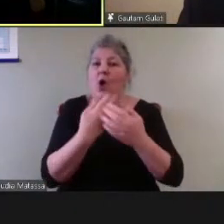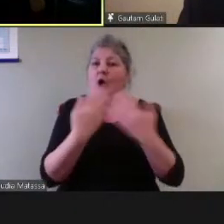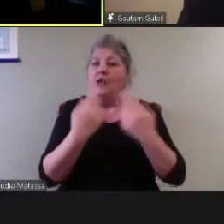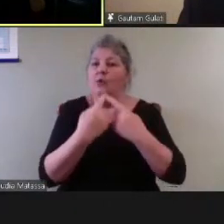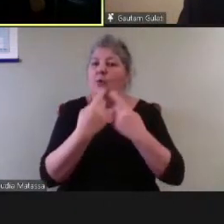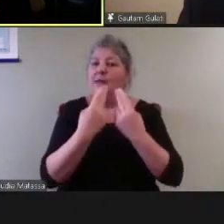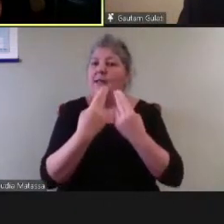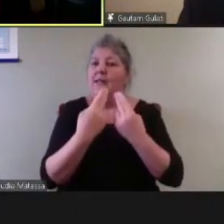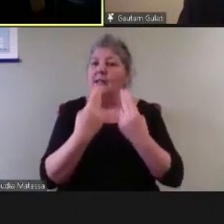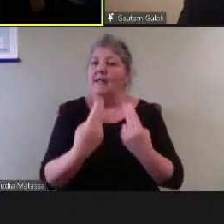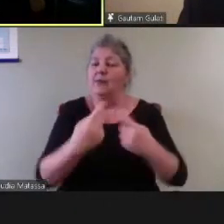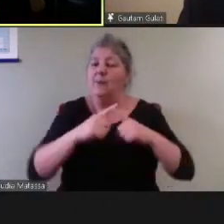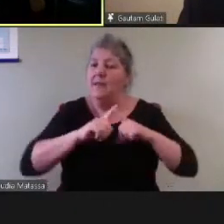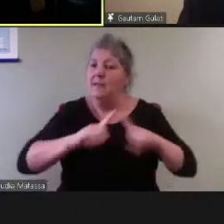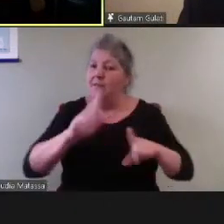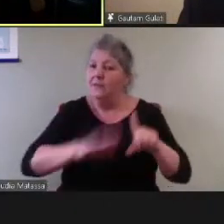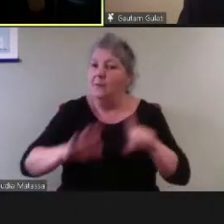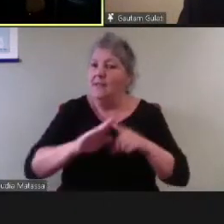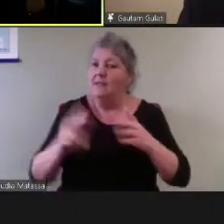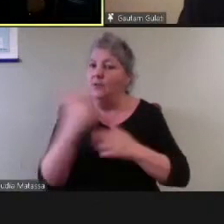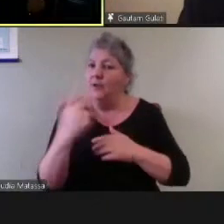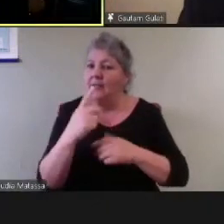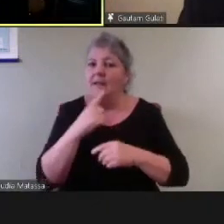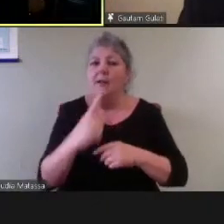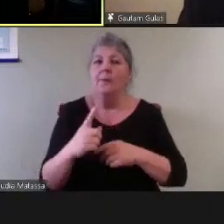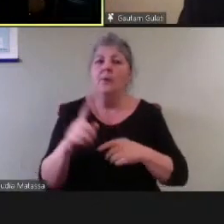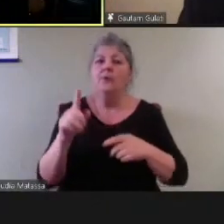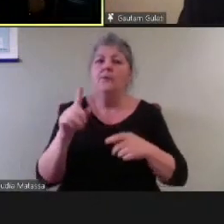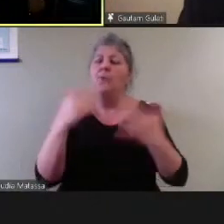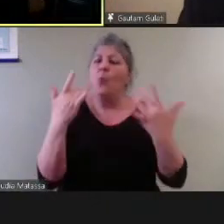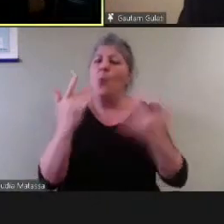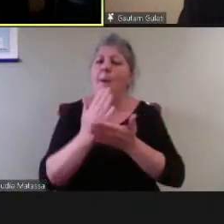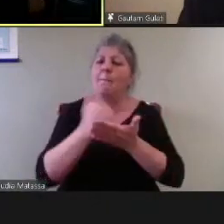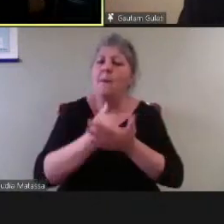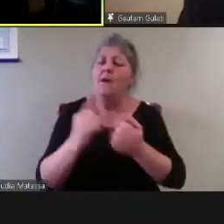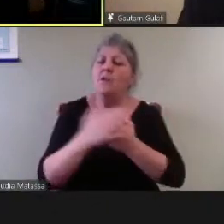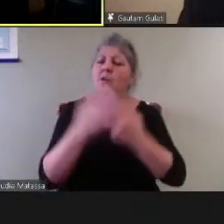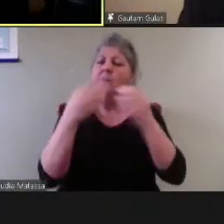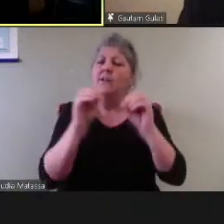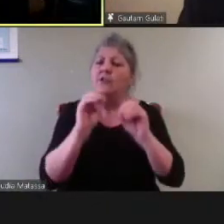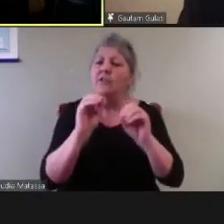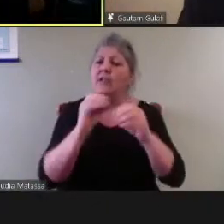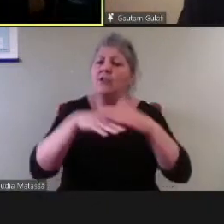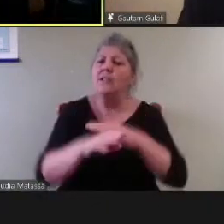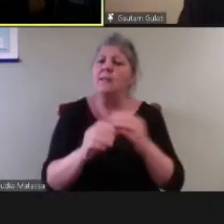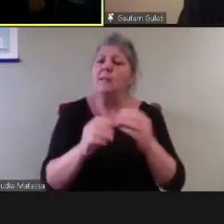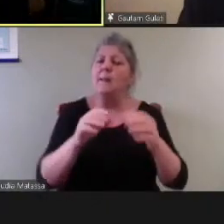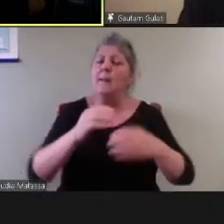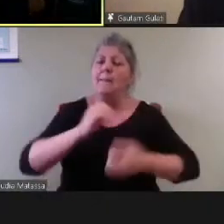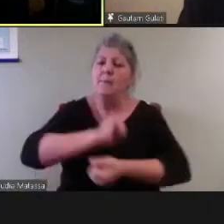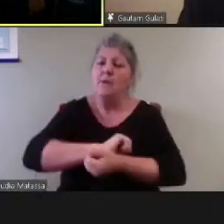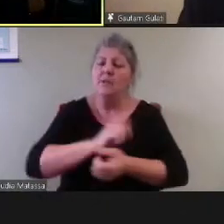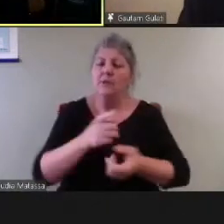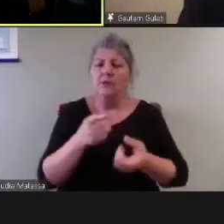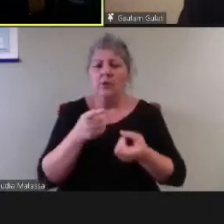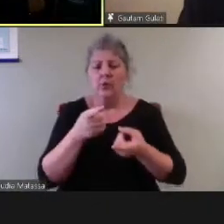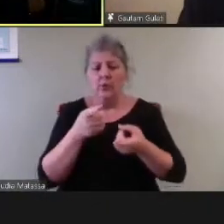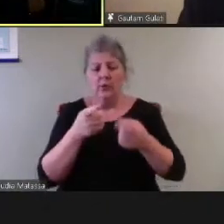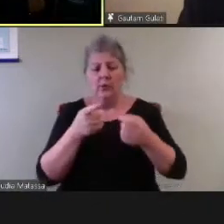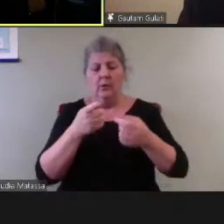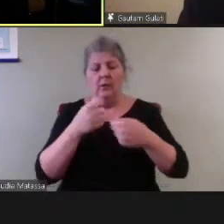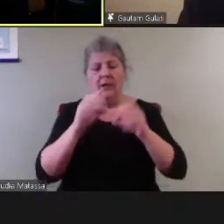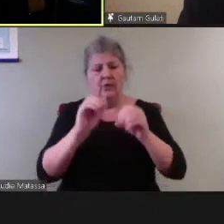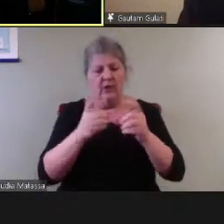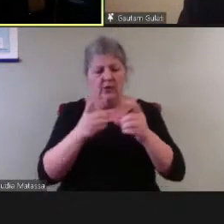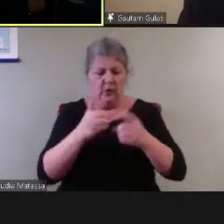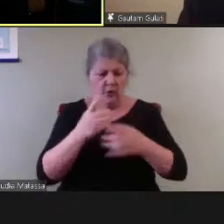there's a question that brought in a different angle, which was, what part does education in prisons play in supporting mental health, and what needs to happen